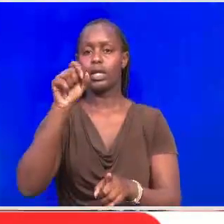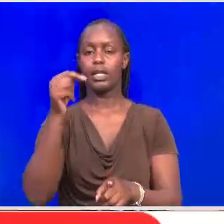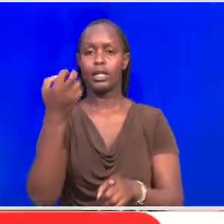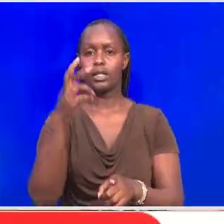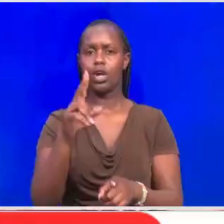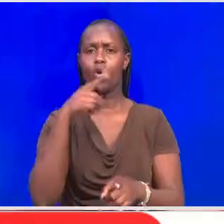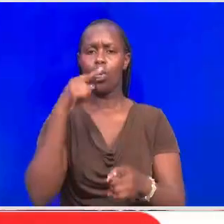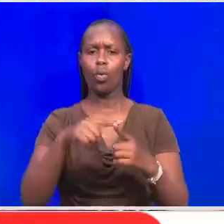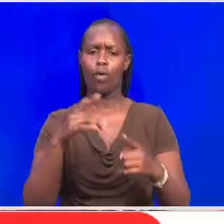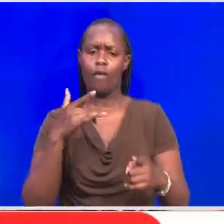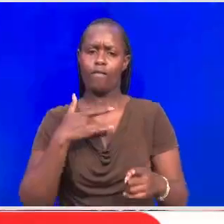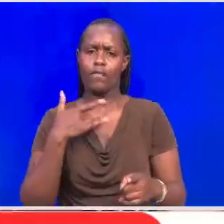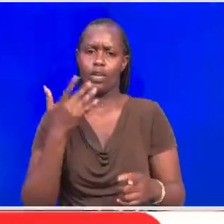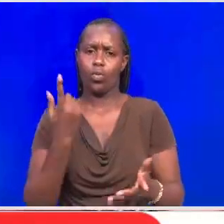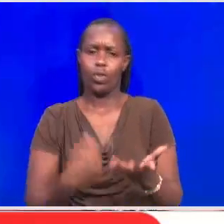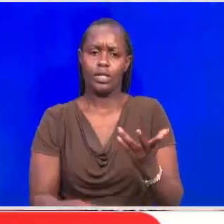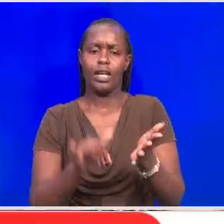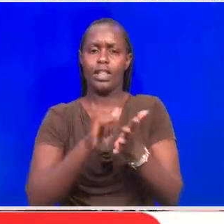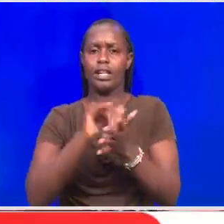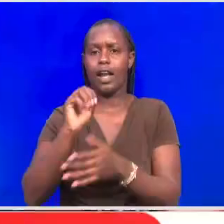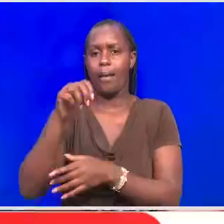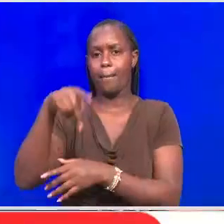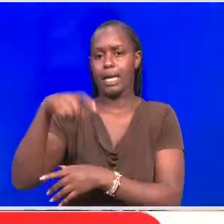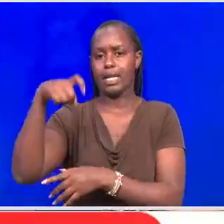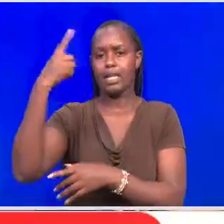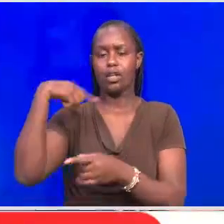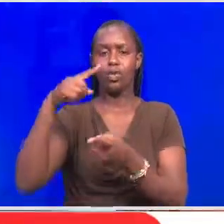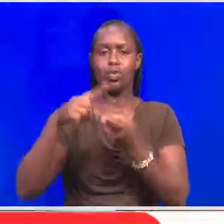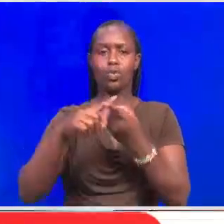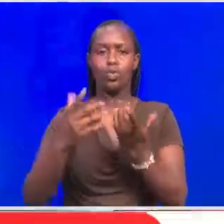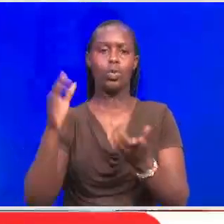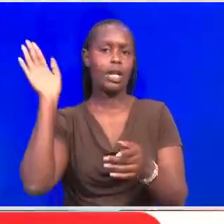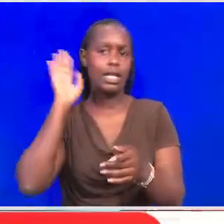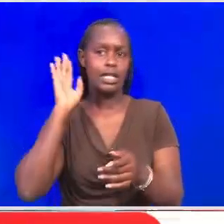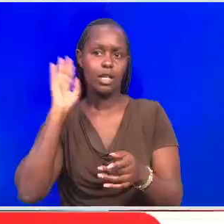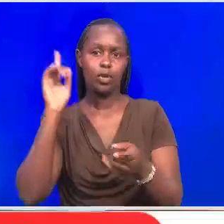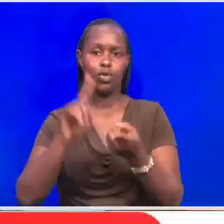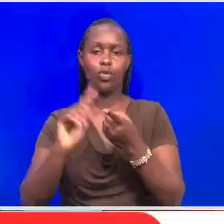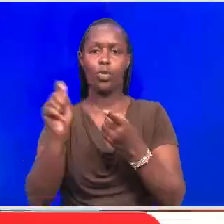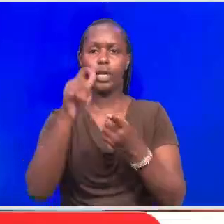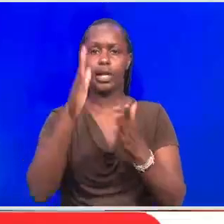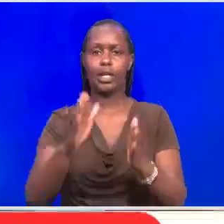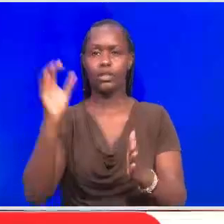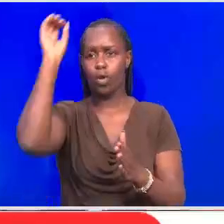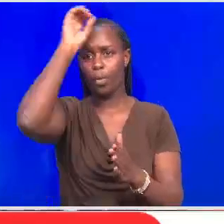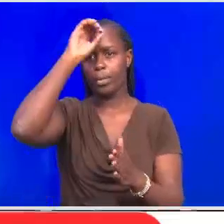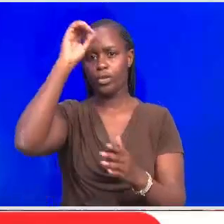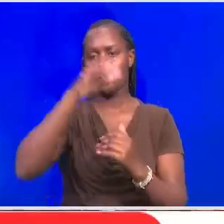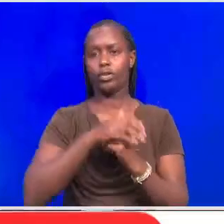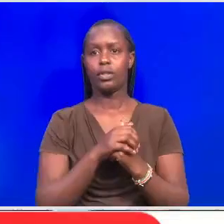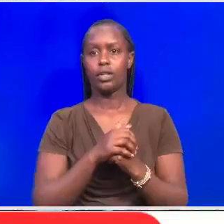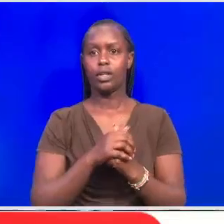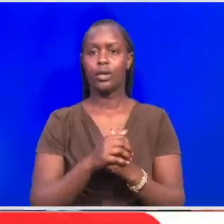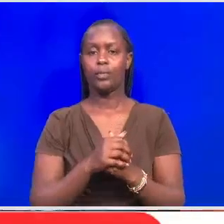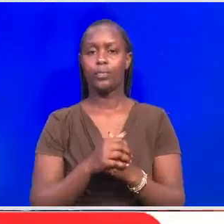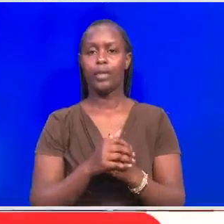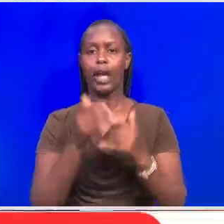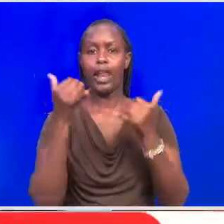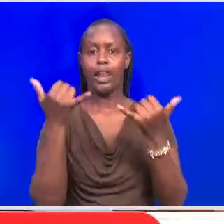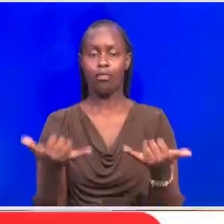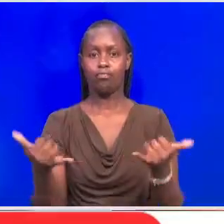ambao walihisi kwamba wabunge wanapaswa kuzingatia maoni ya Wakenya. Immediately touched around everything